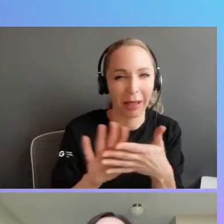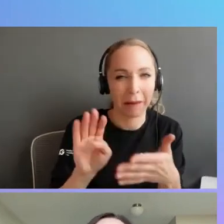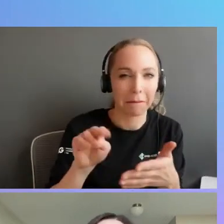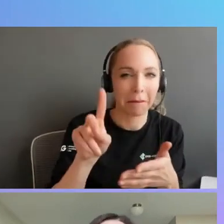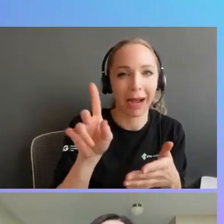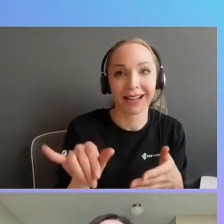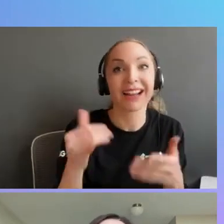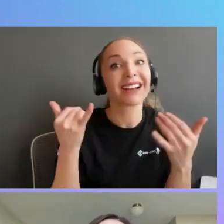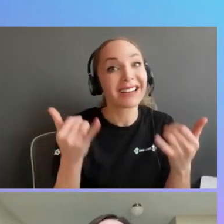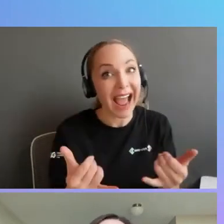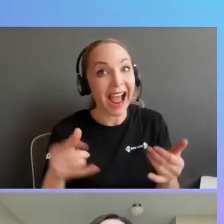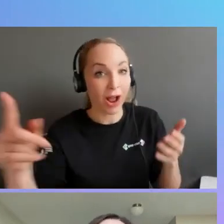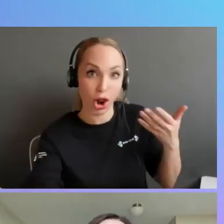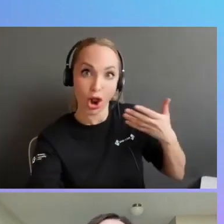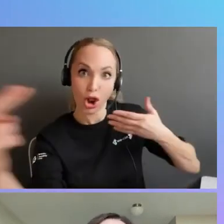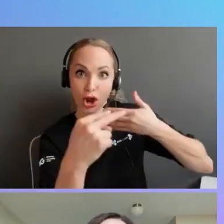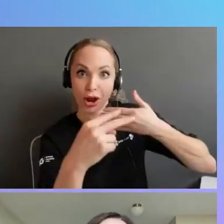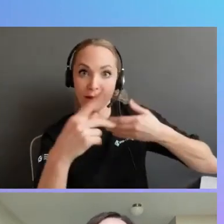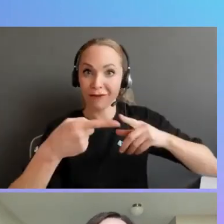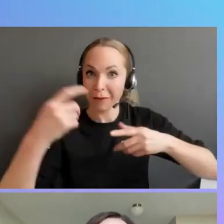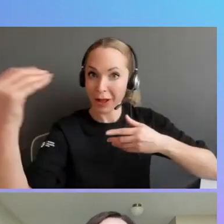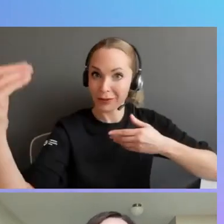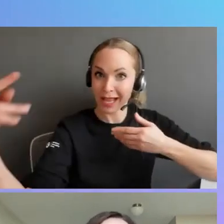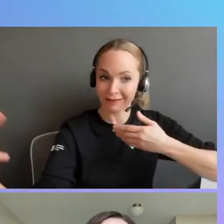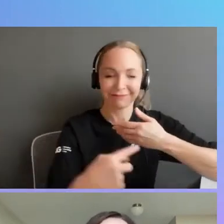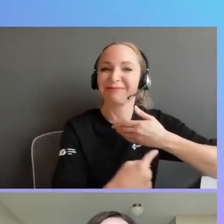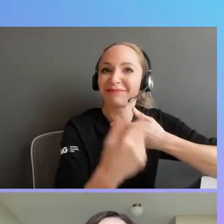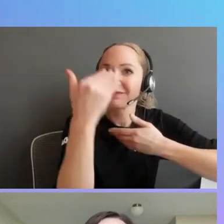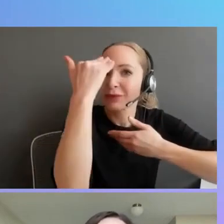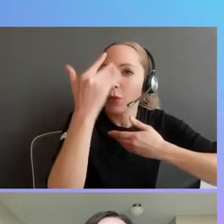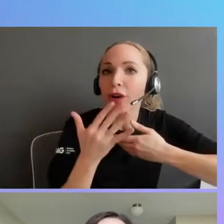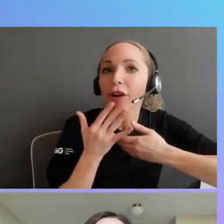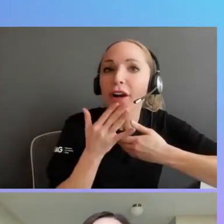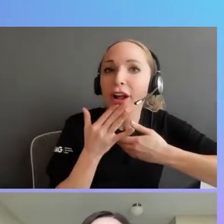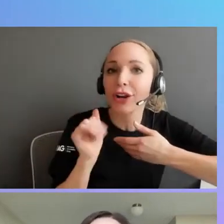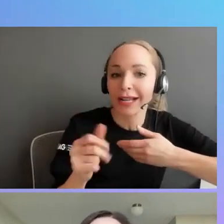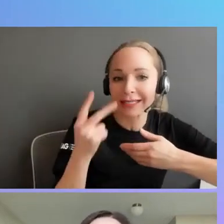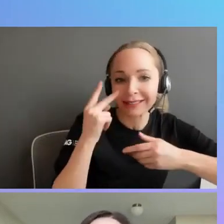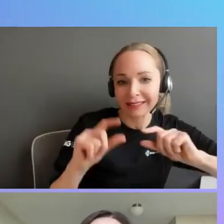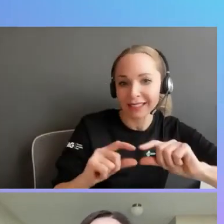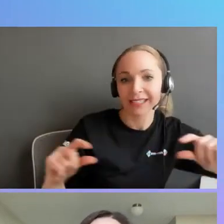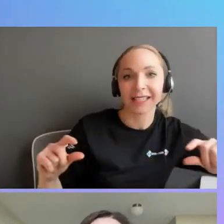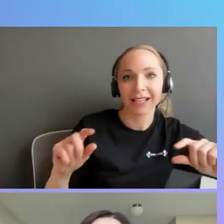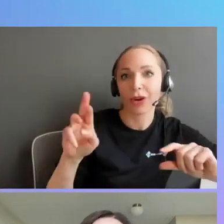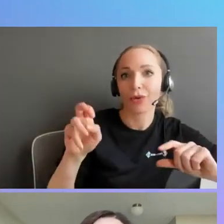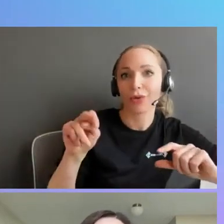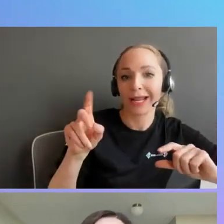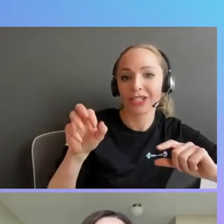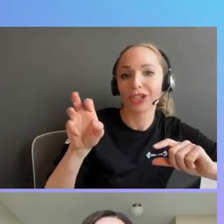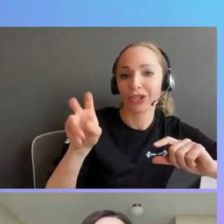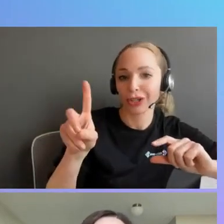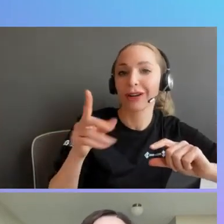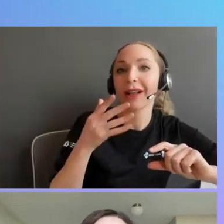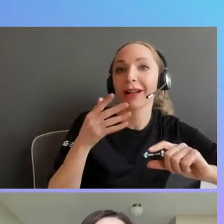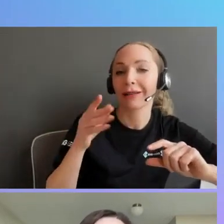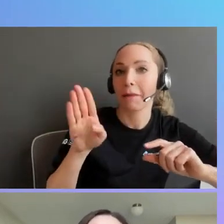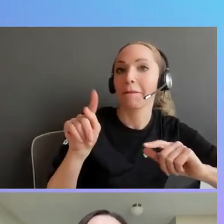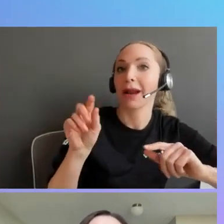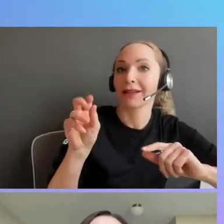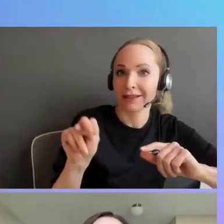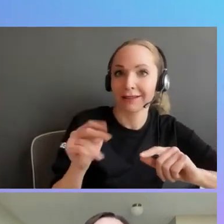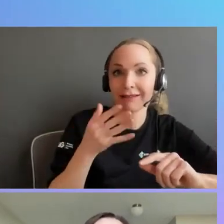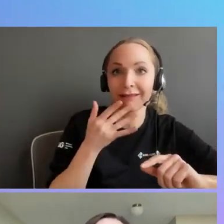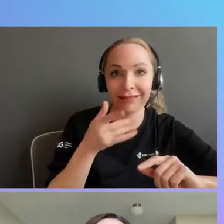color as the background and the actual text color pixel value at the foreground and get a really good color contrast